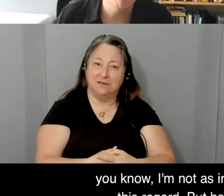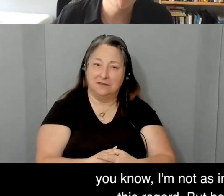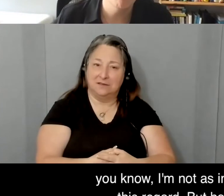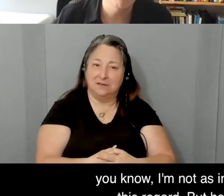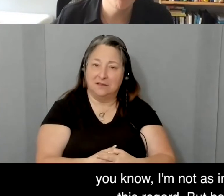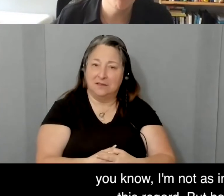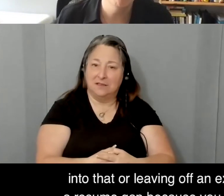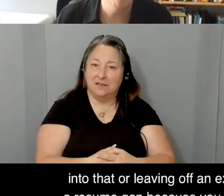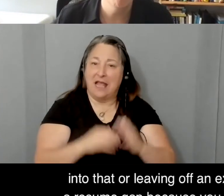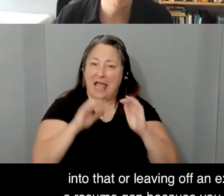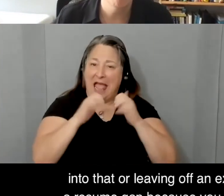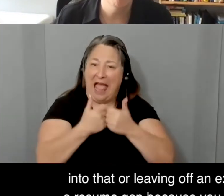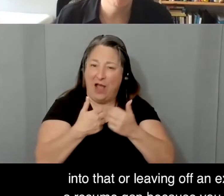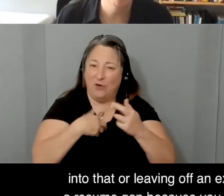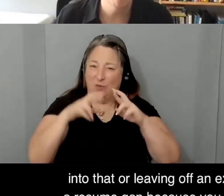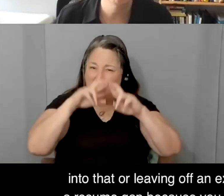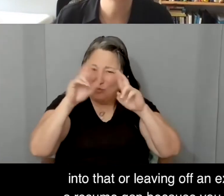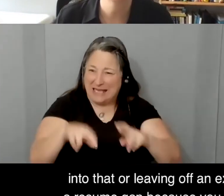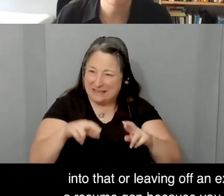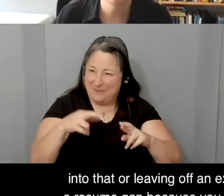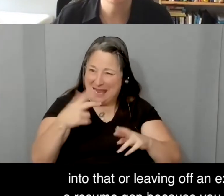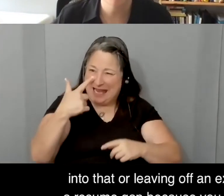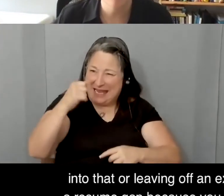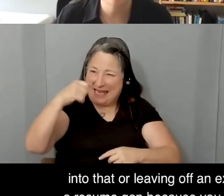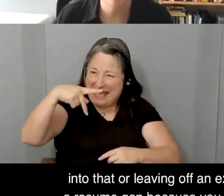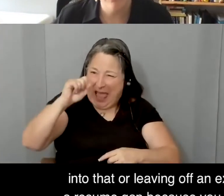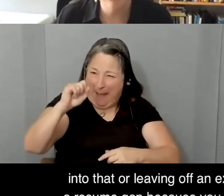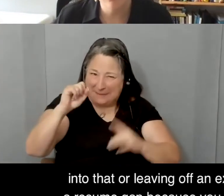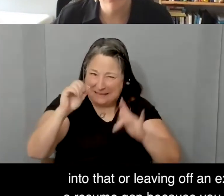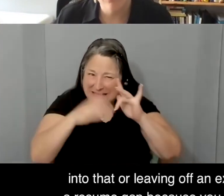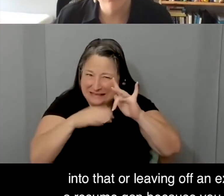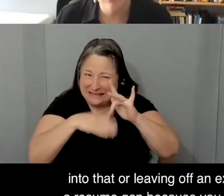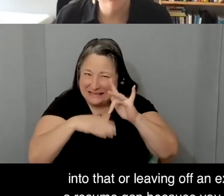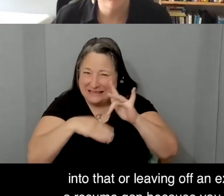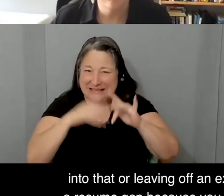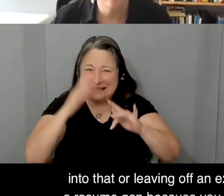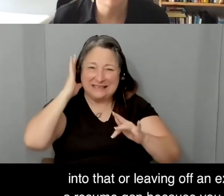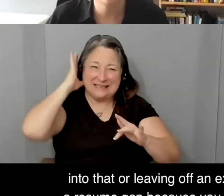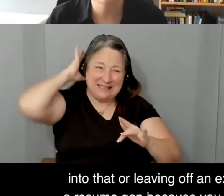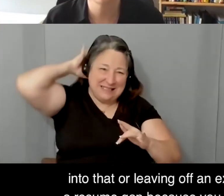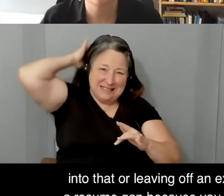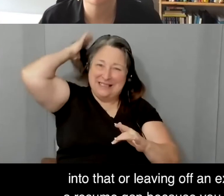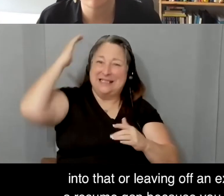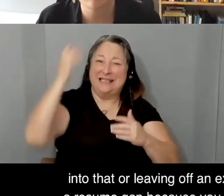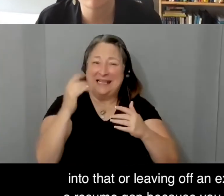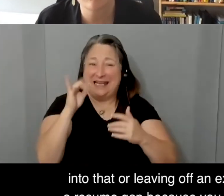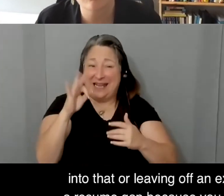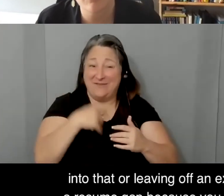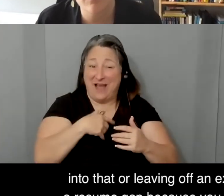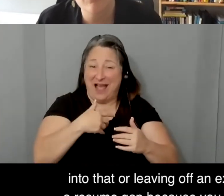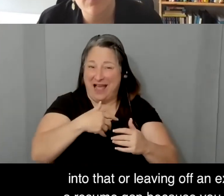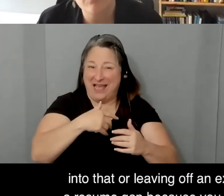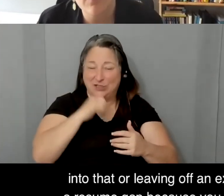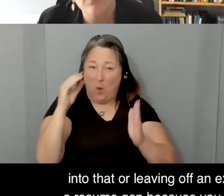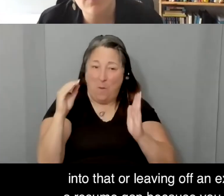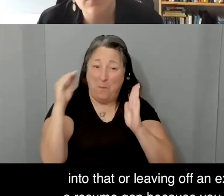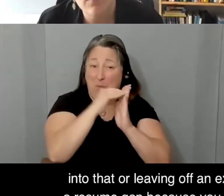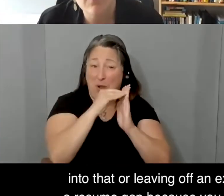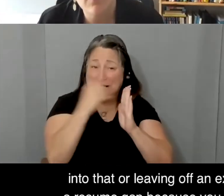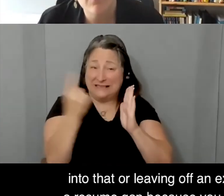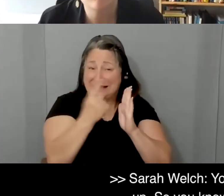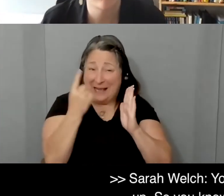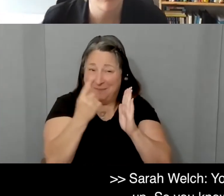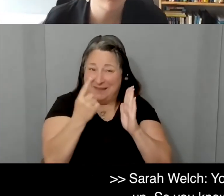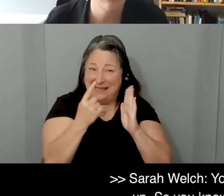gaps filter into that, or leaving off an experience that might then create a resume gap because you weren't sure whether to put it